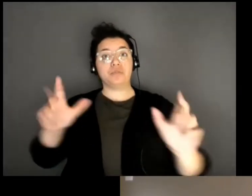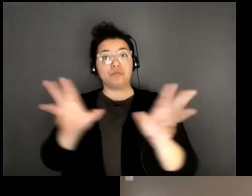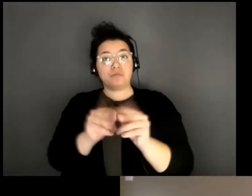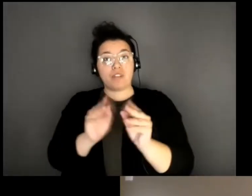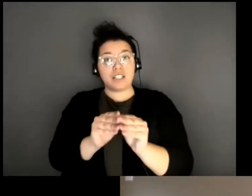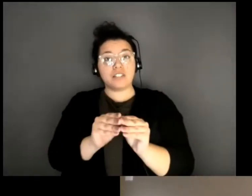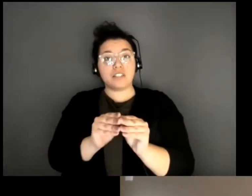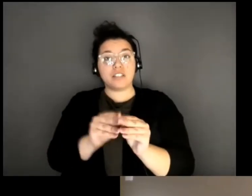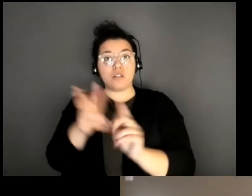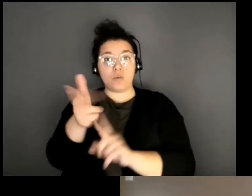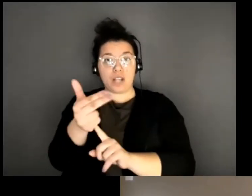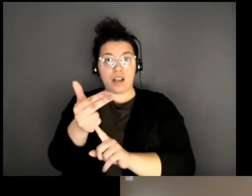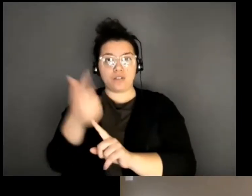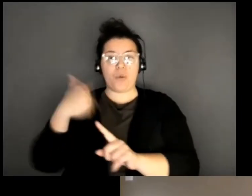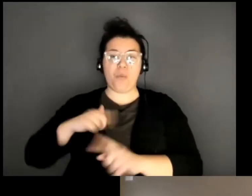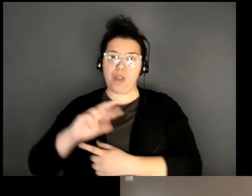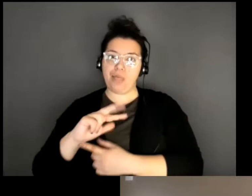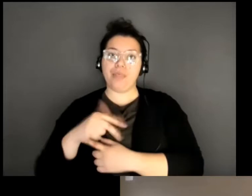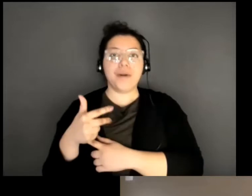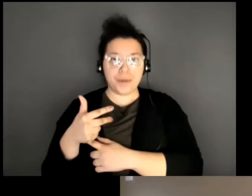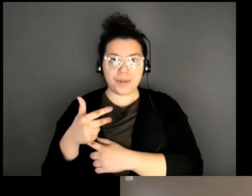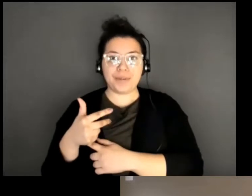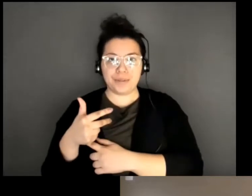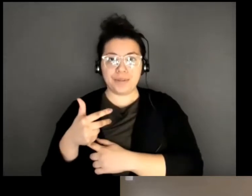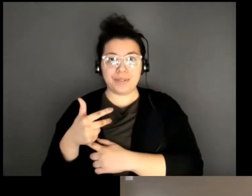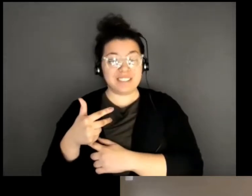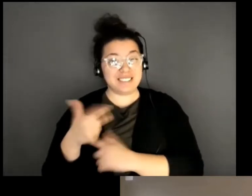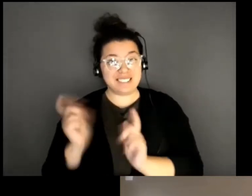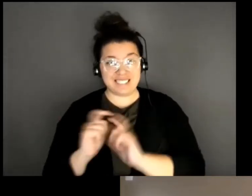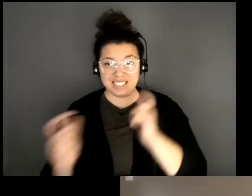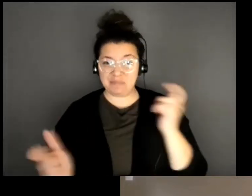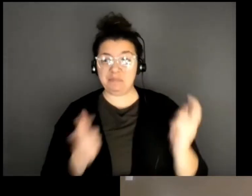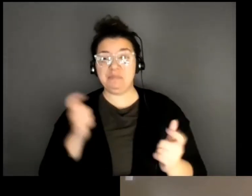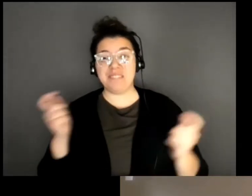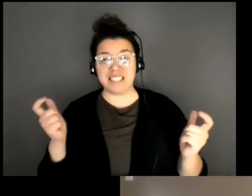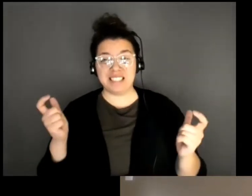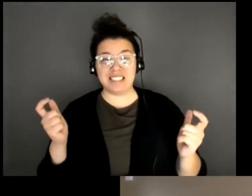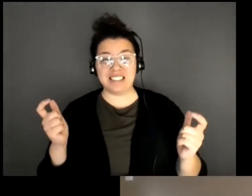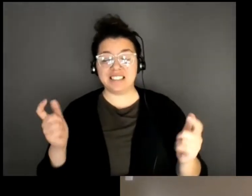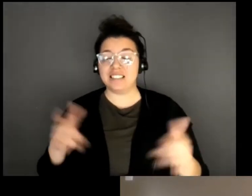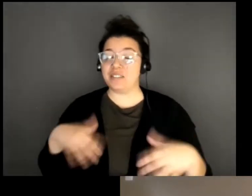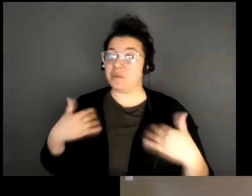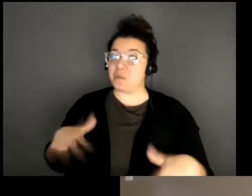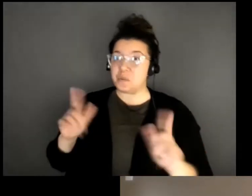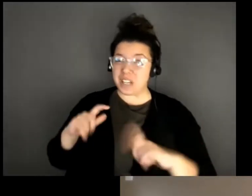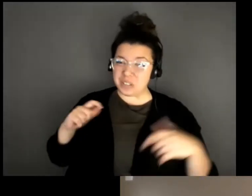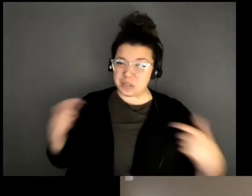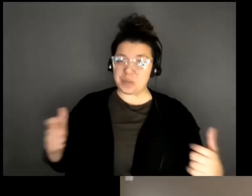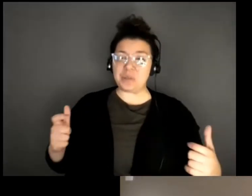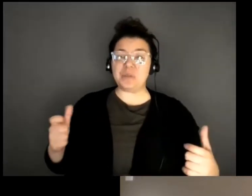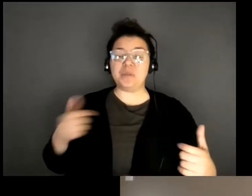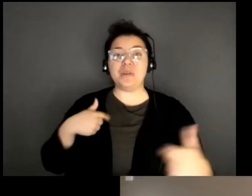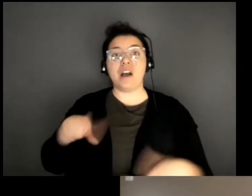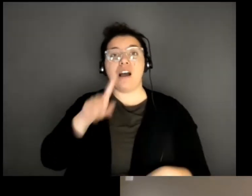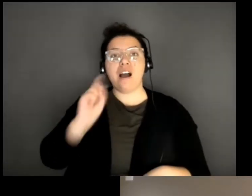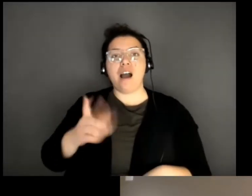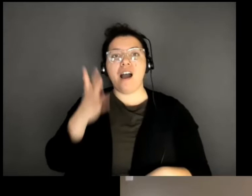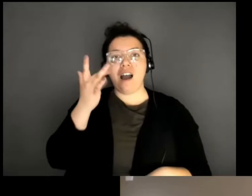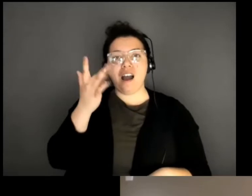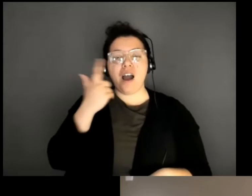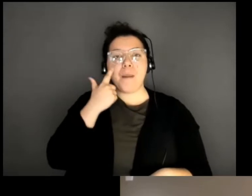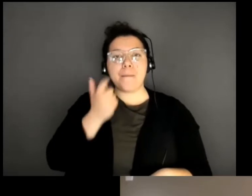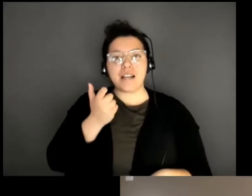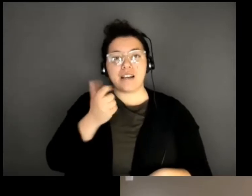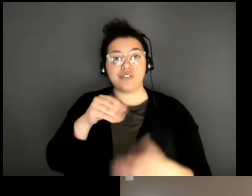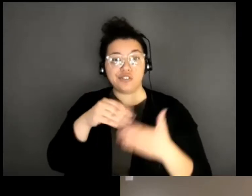and that's where we are. So wow. Quite a big operation. Huge. So I asked that question because if you've been to our webinars